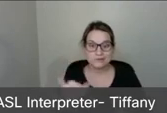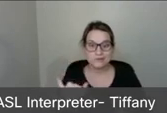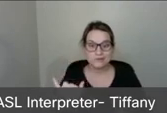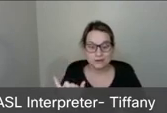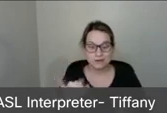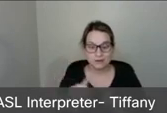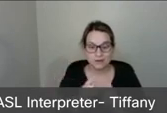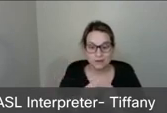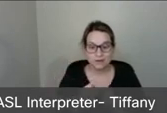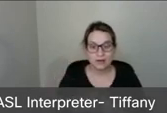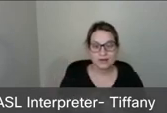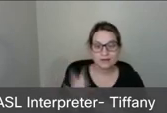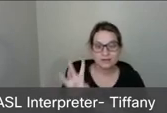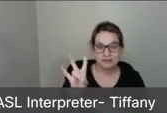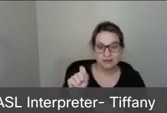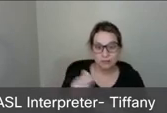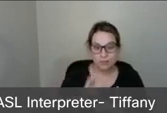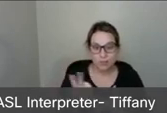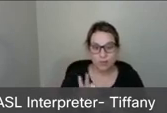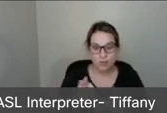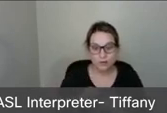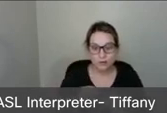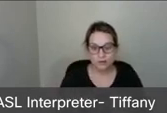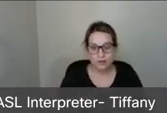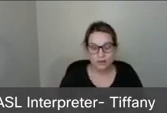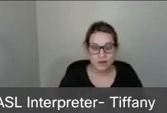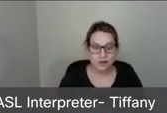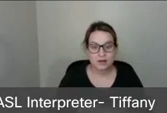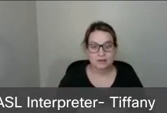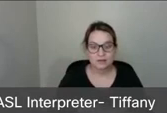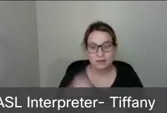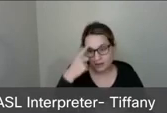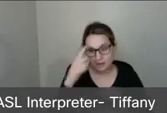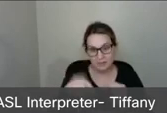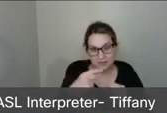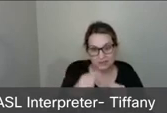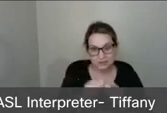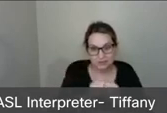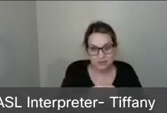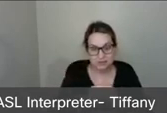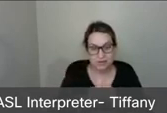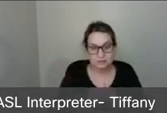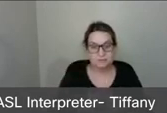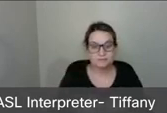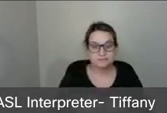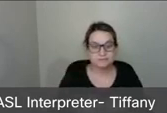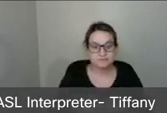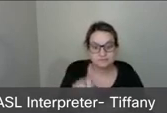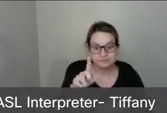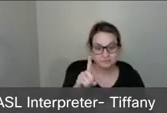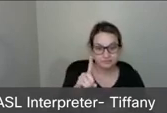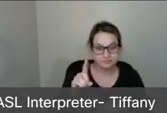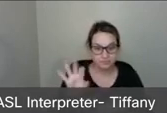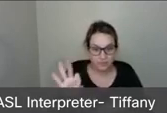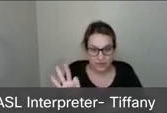are within a 7-point vote spread and sometimes considered competitive. Despite this, LD9